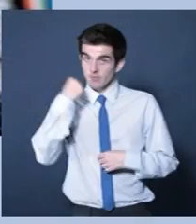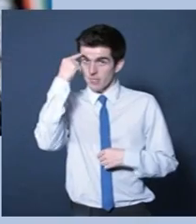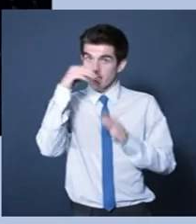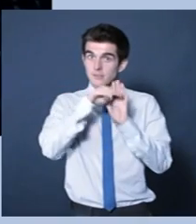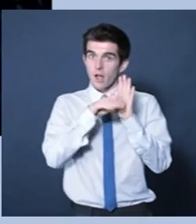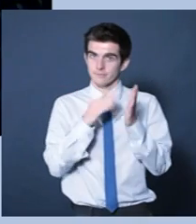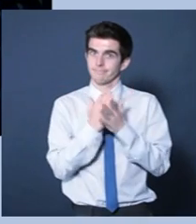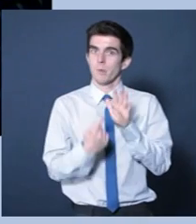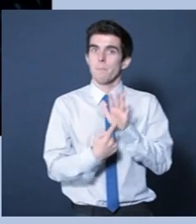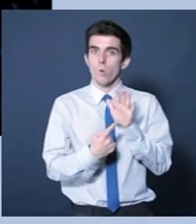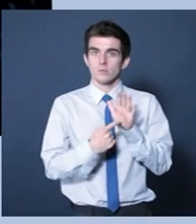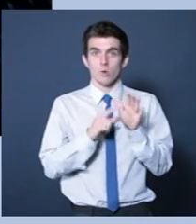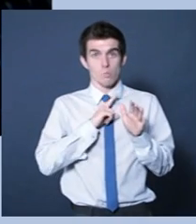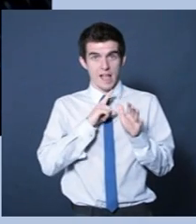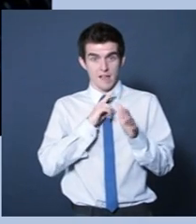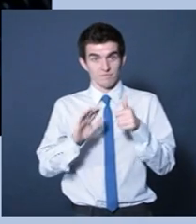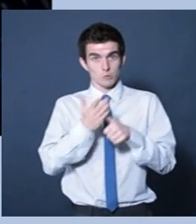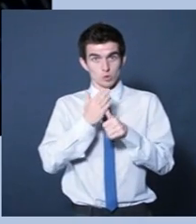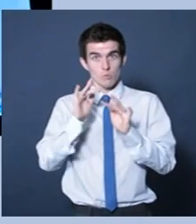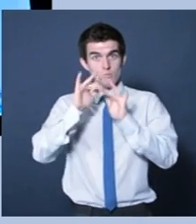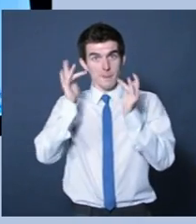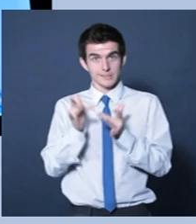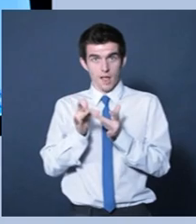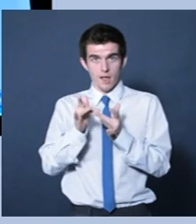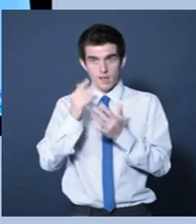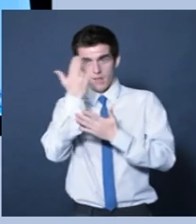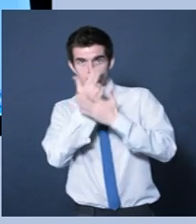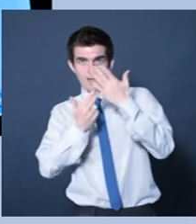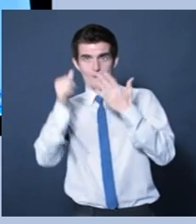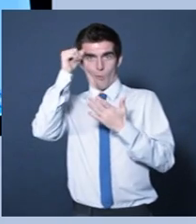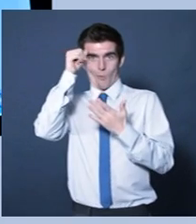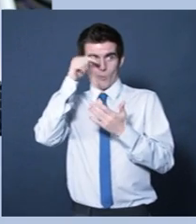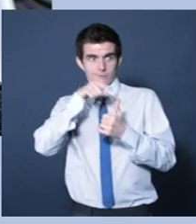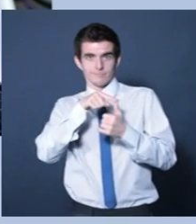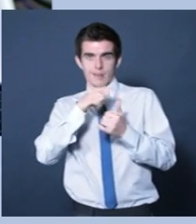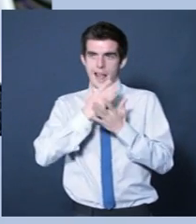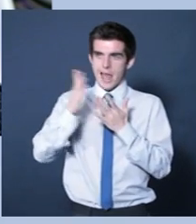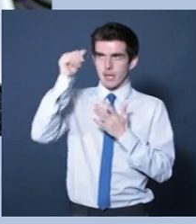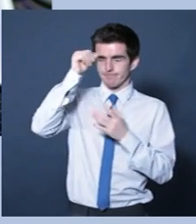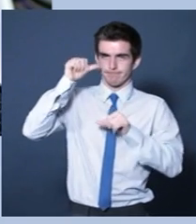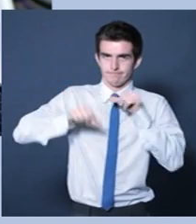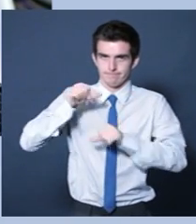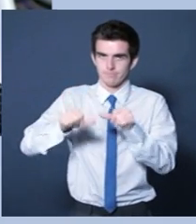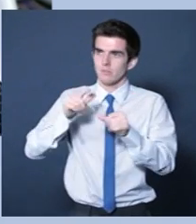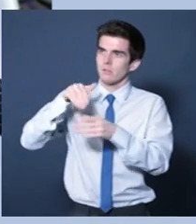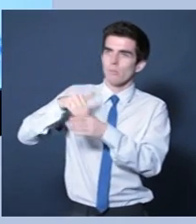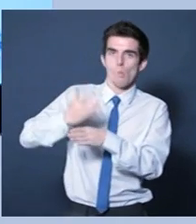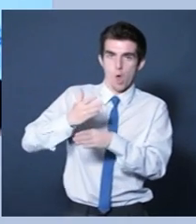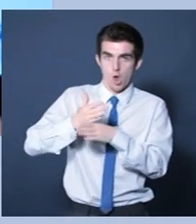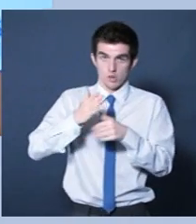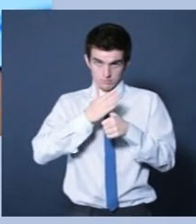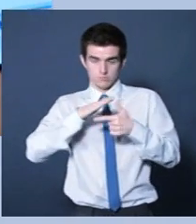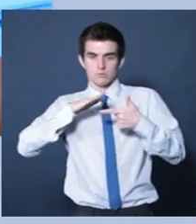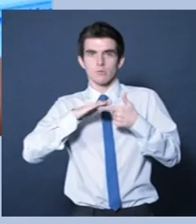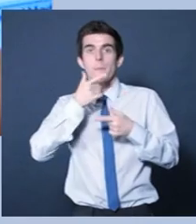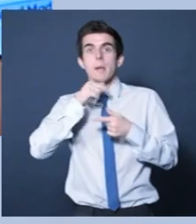for everyone. First of all, they give clear framework for web developers in any of these organizations to work with. And secondly, from a user experience, if the